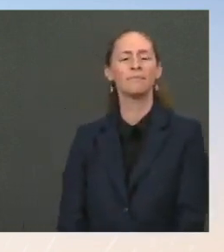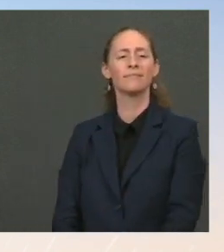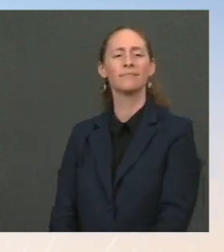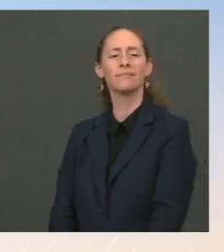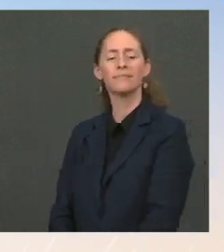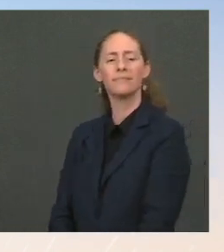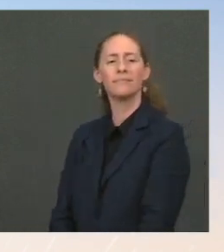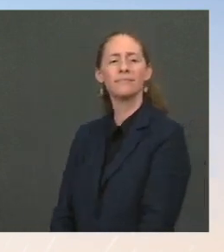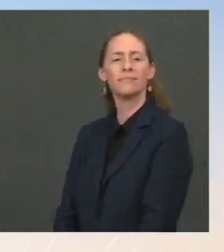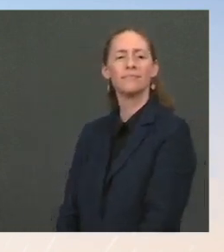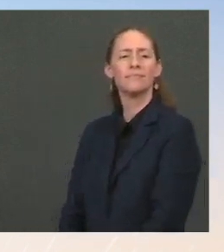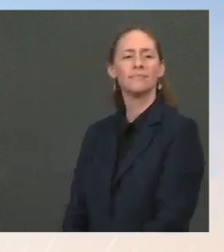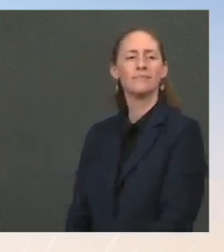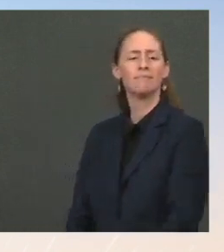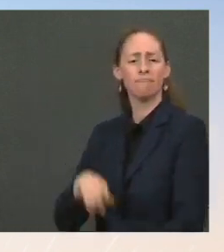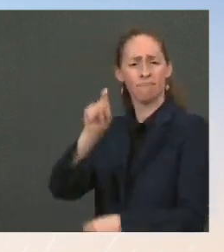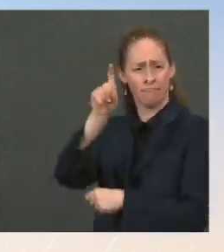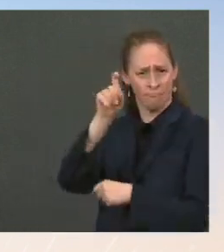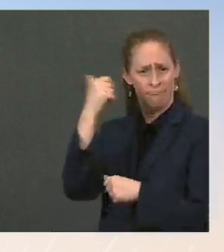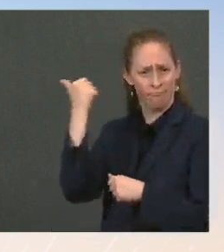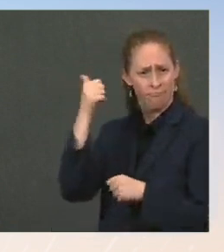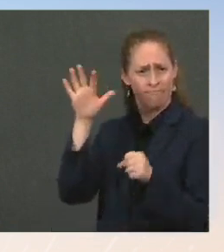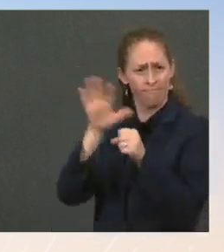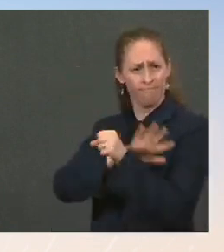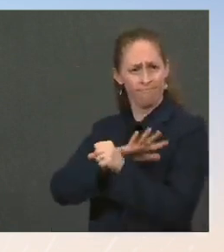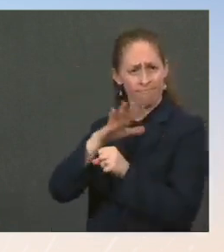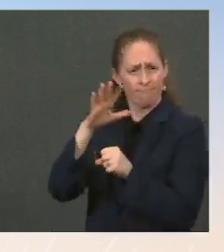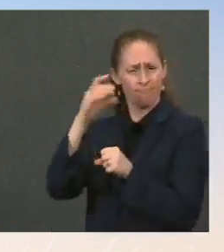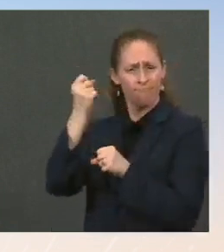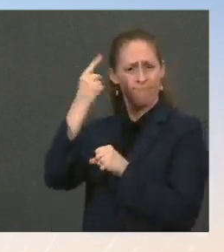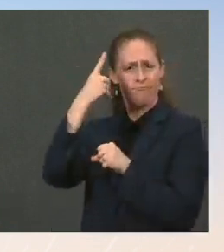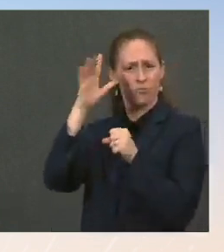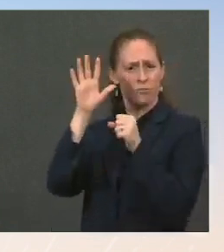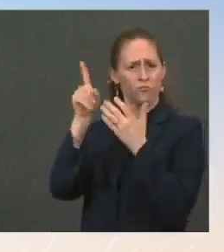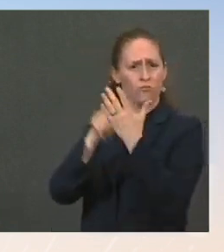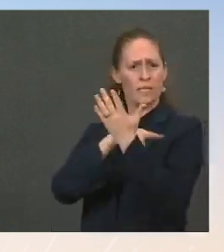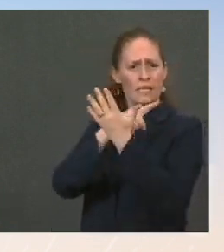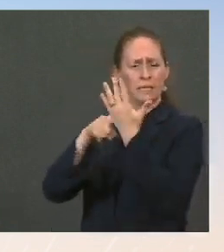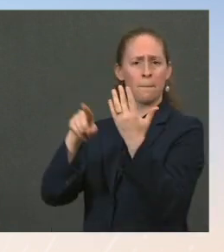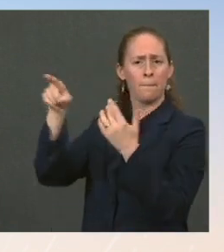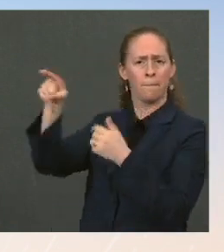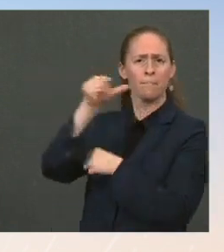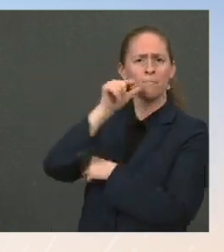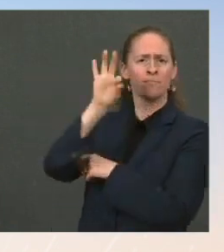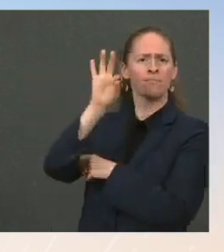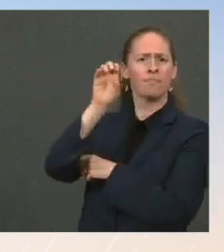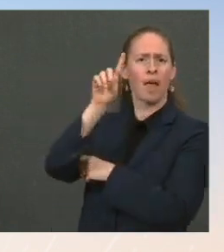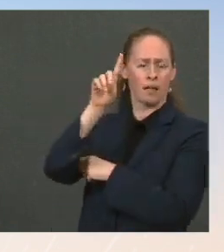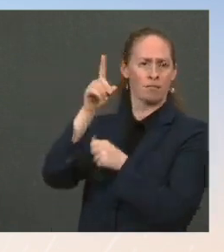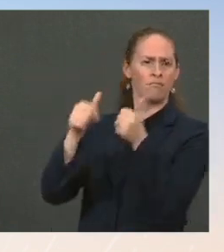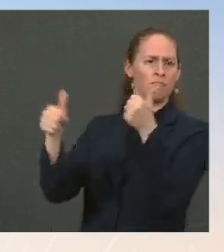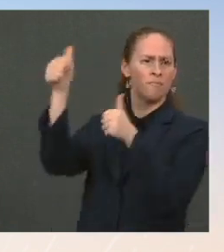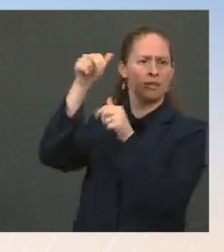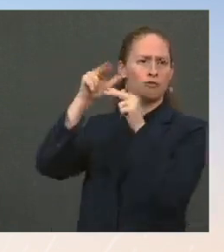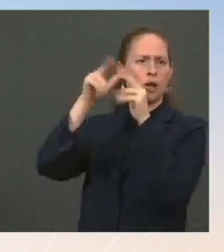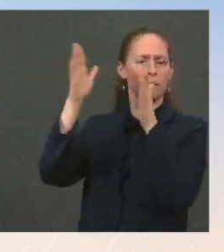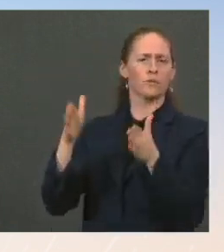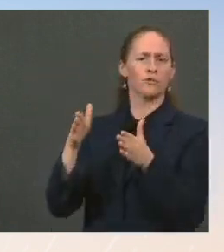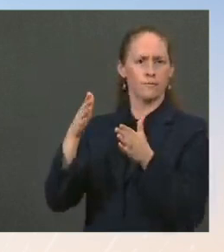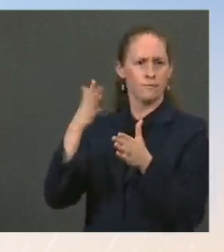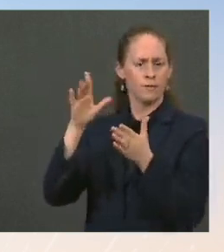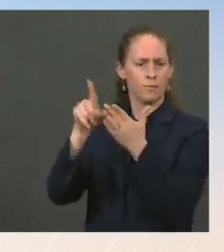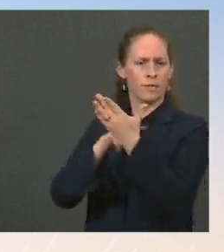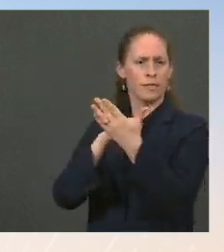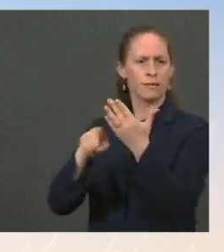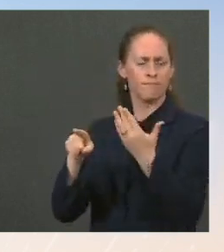of the Fed chairman? And then specifically, what does the White House believe should happen, Fed policy about investments